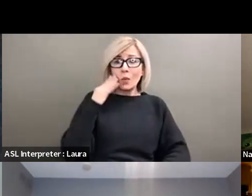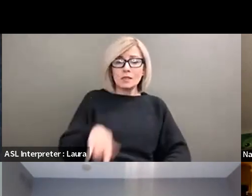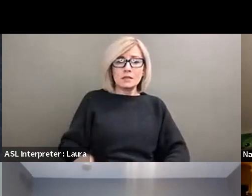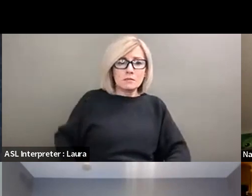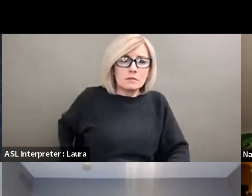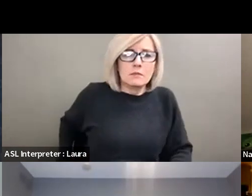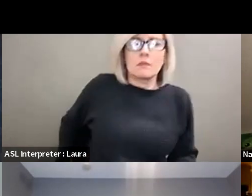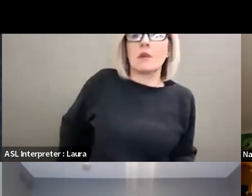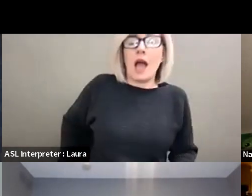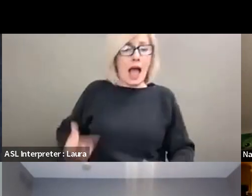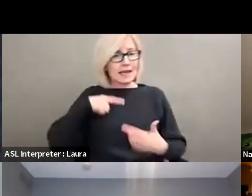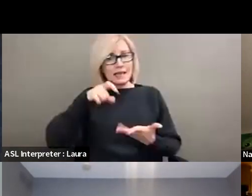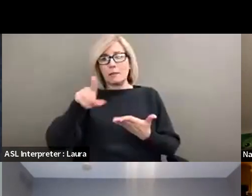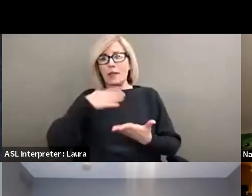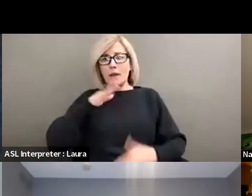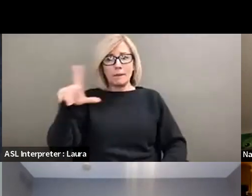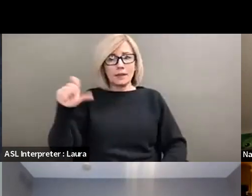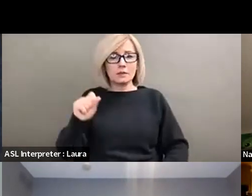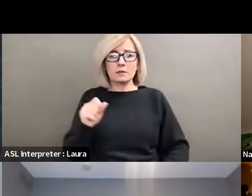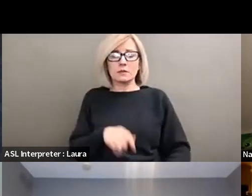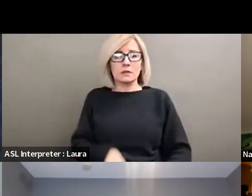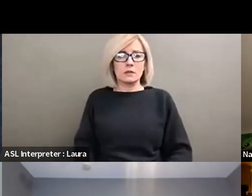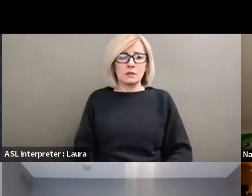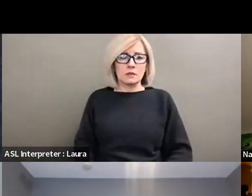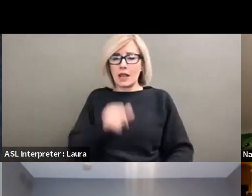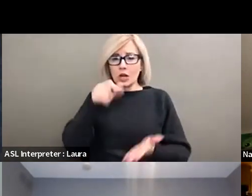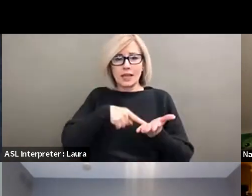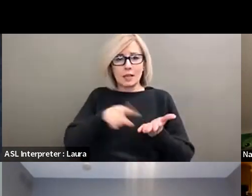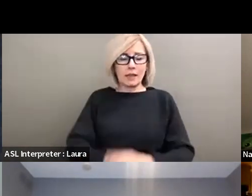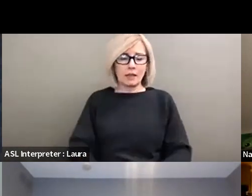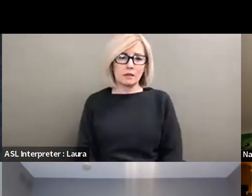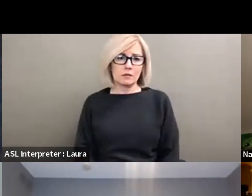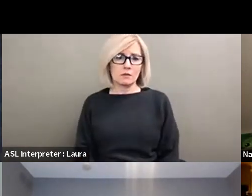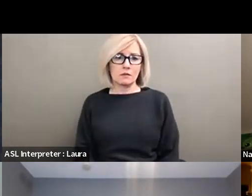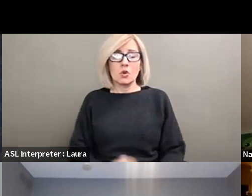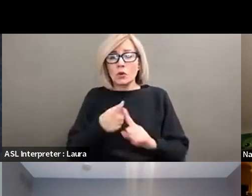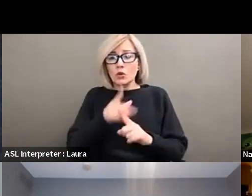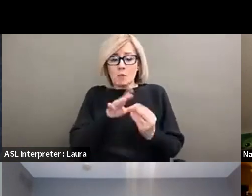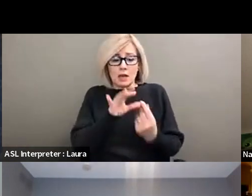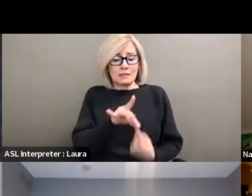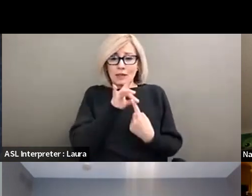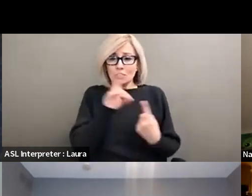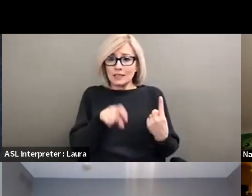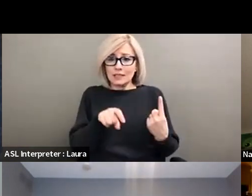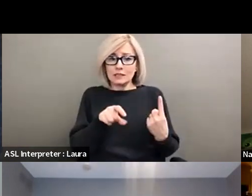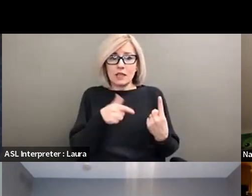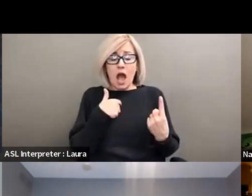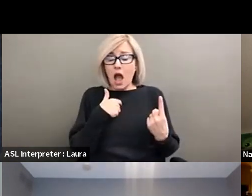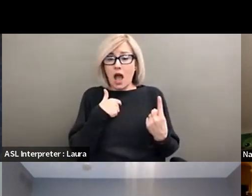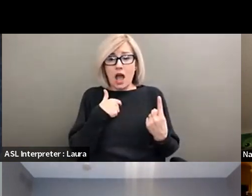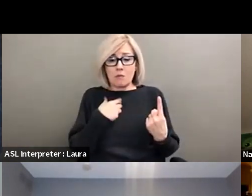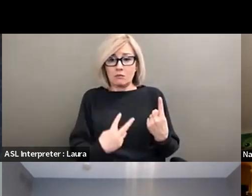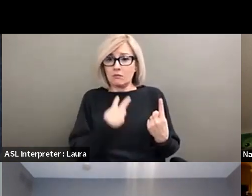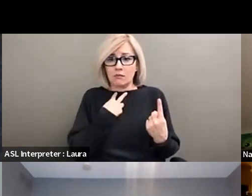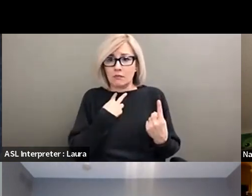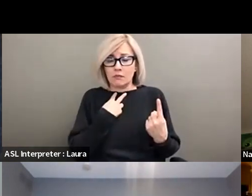mean, there's bills that need to be paid. They're not getting paid, but when it comes to special needs, I'm in the rock and a hard spot, because if